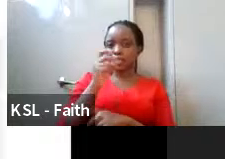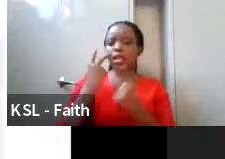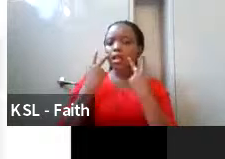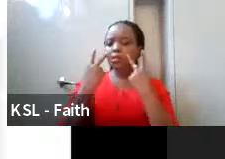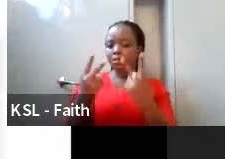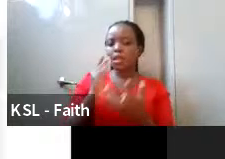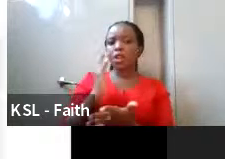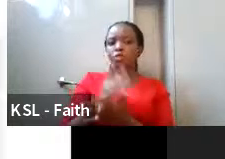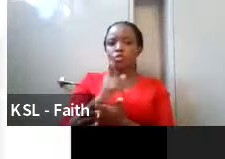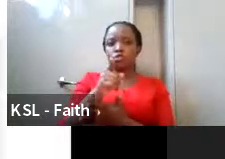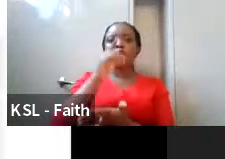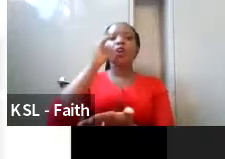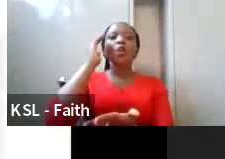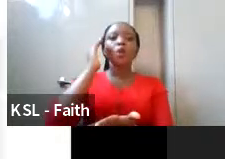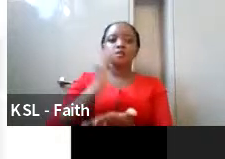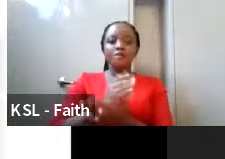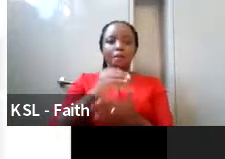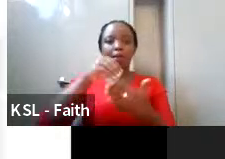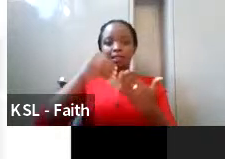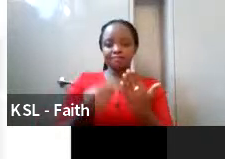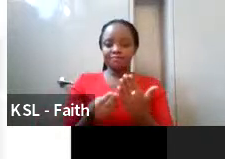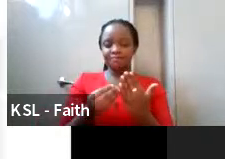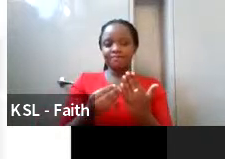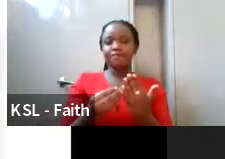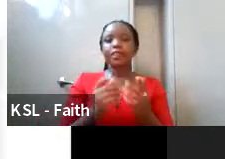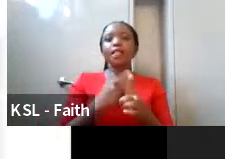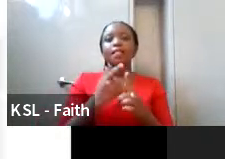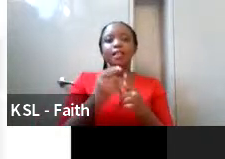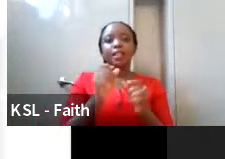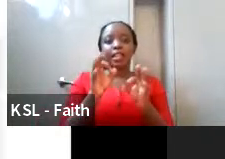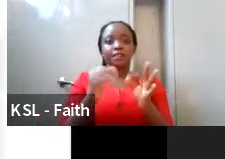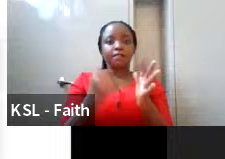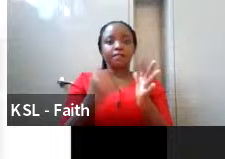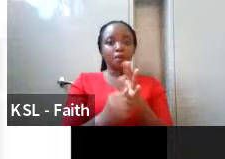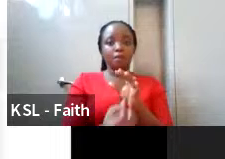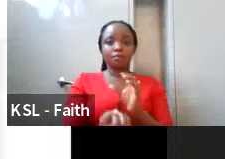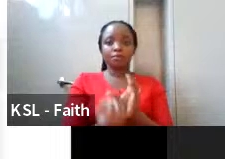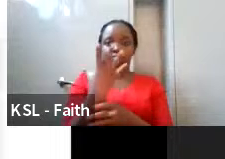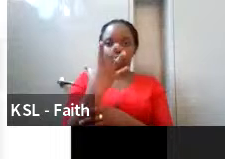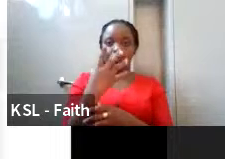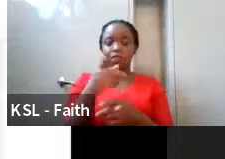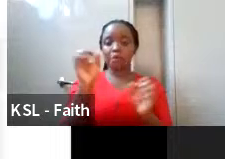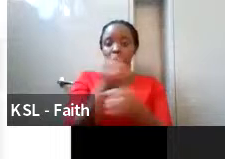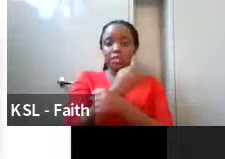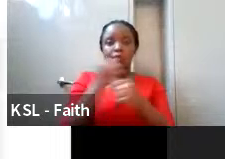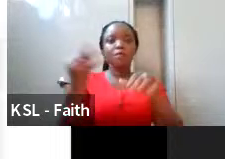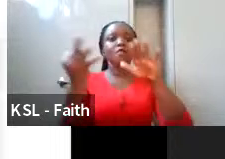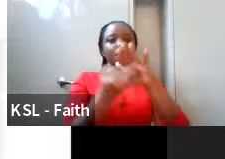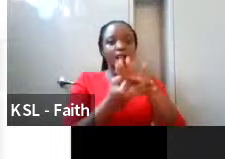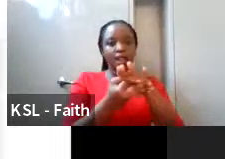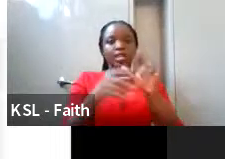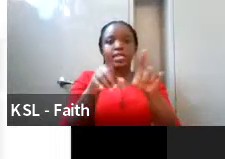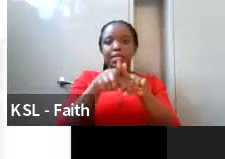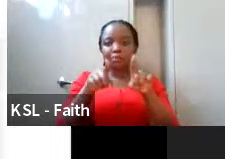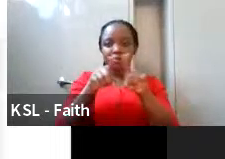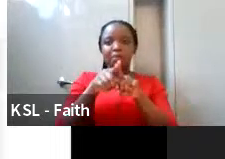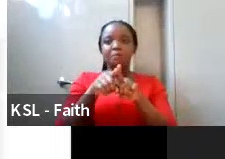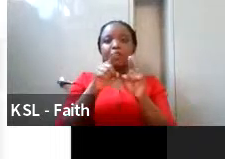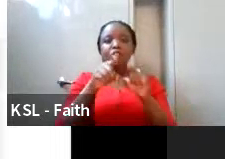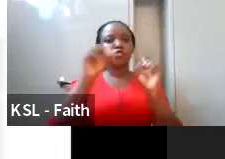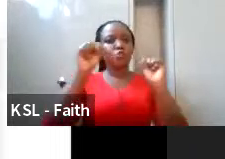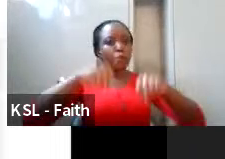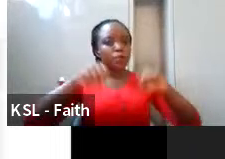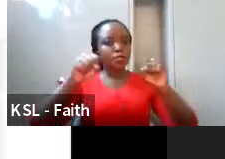a valid invoice, of course, if at all the issue then is you're not able to file the same valid invoice, are you able